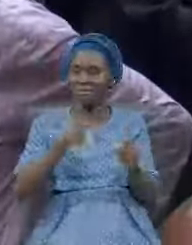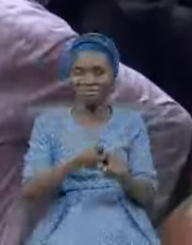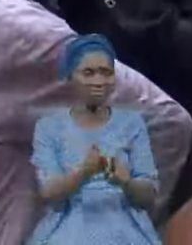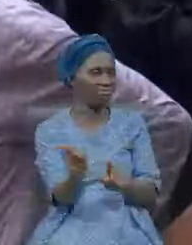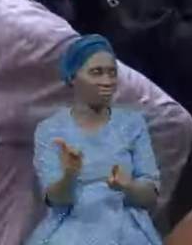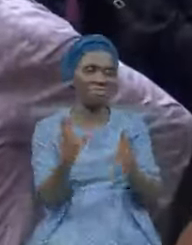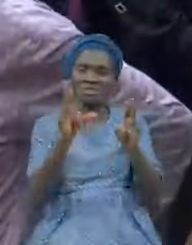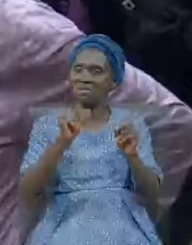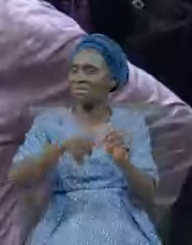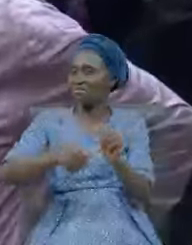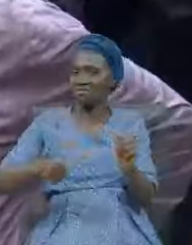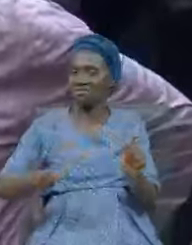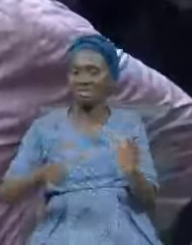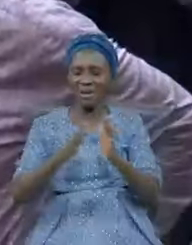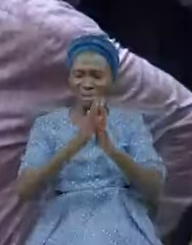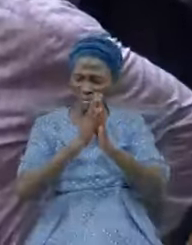no turning back.